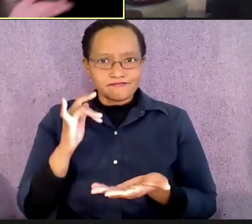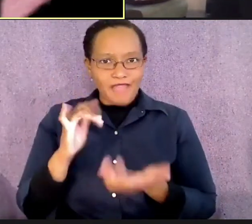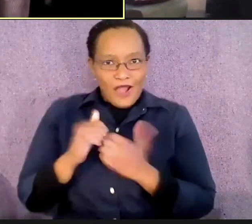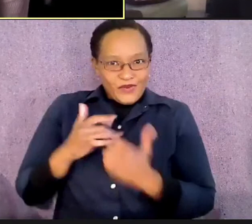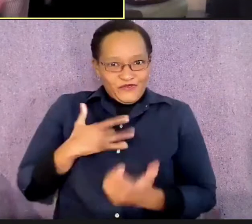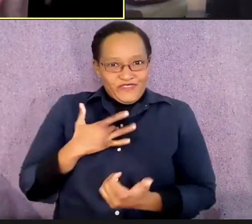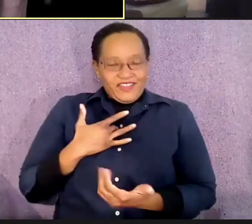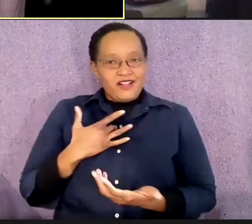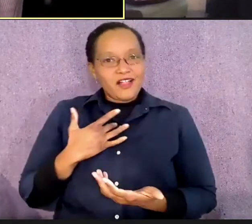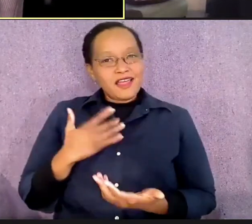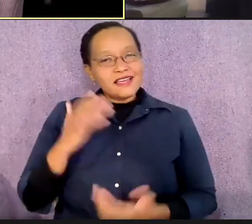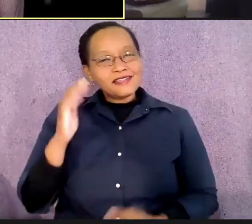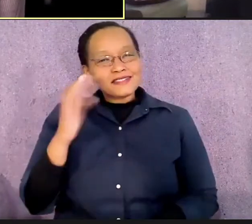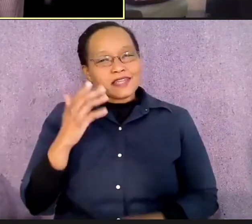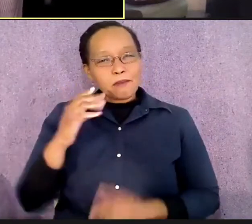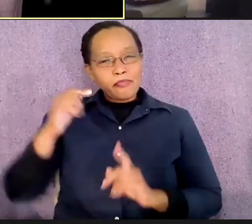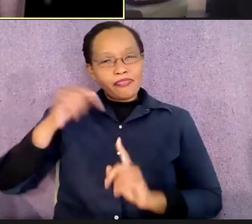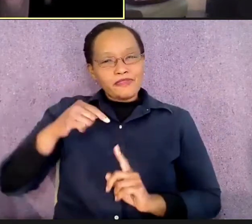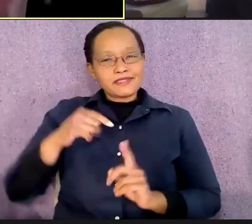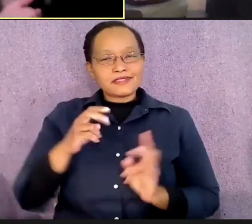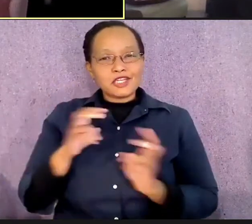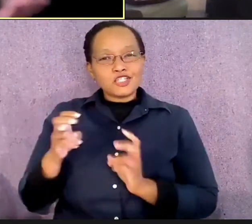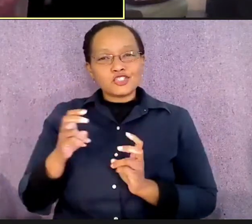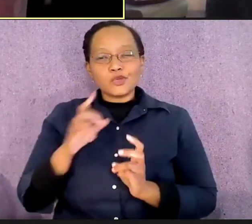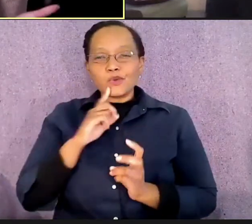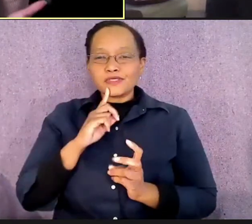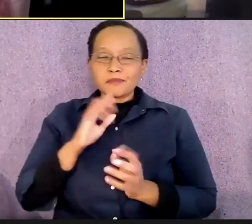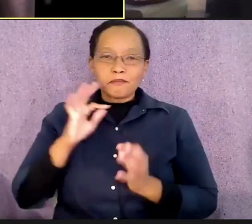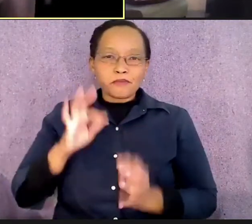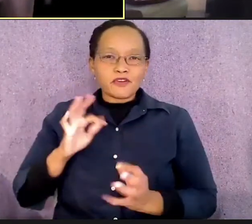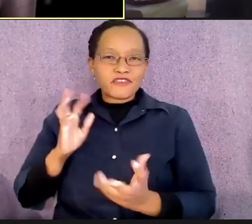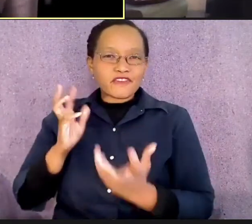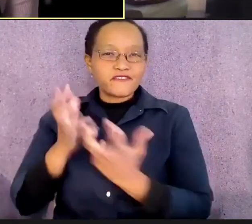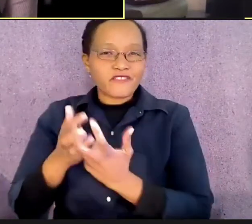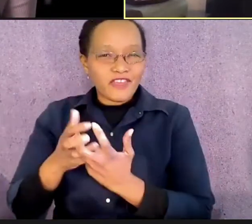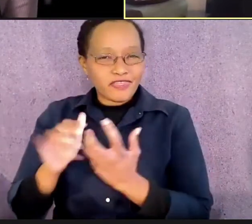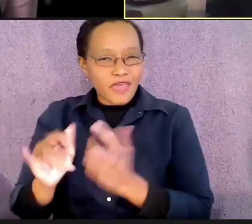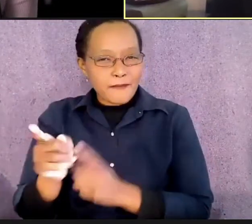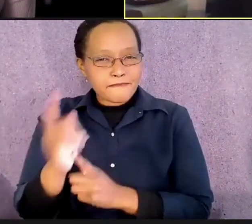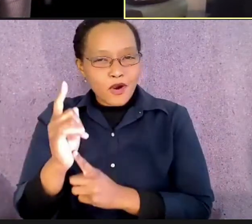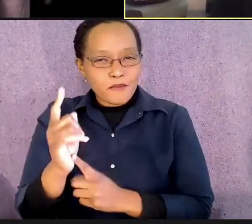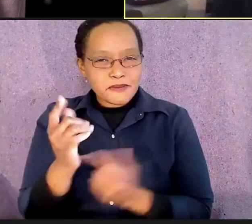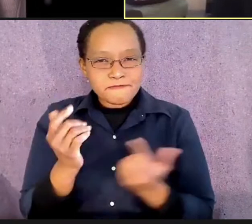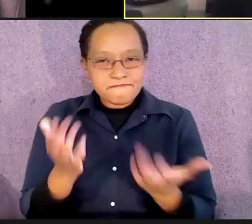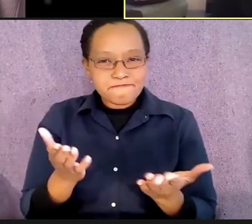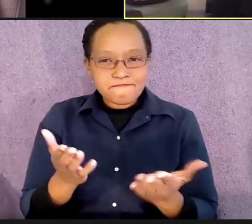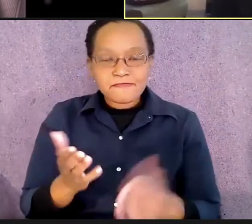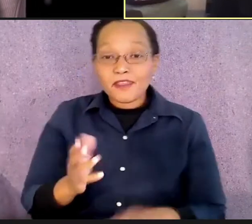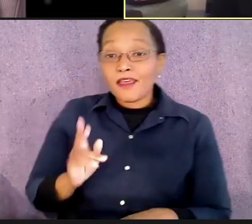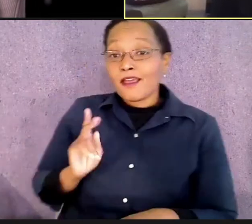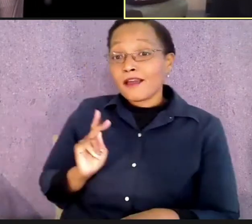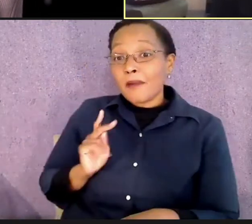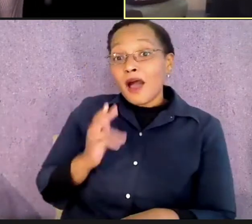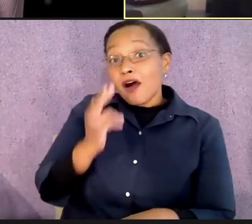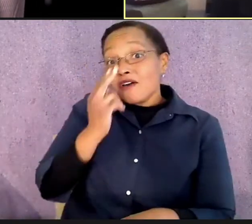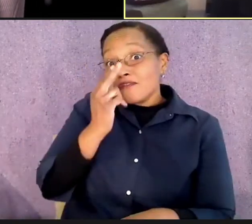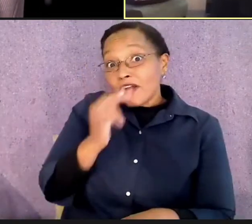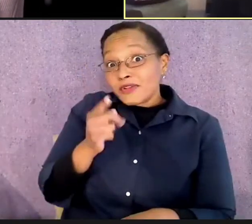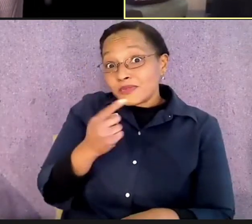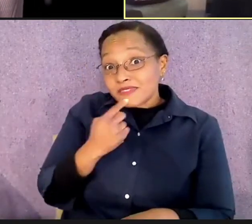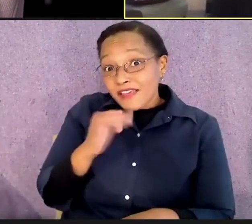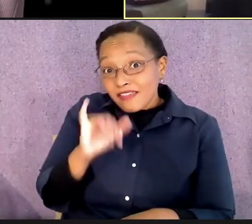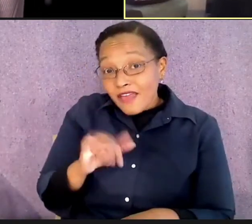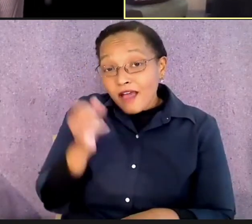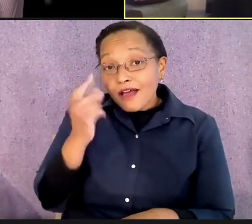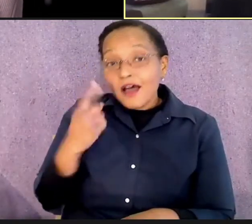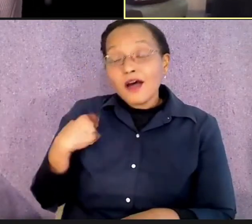felt like you'd been working on it specifically for that moment. Like almost coincidental. Well, it's funny that you say that because when we first